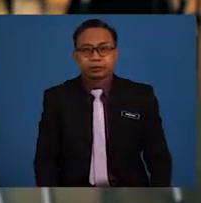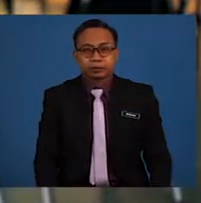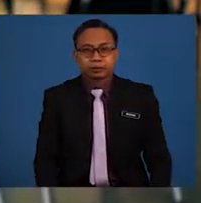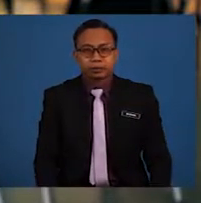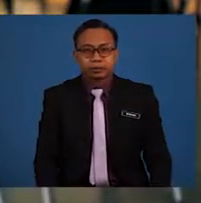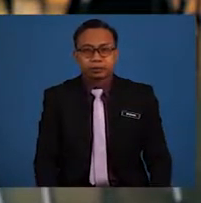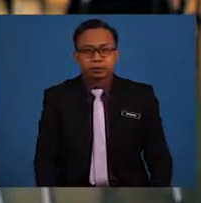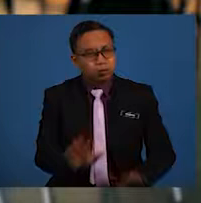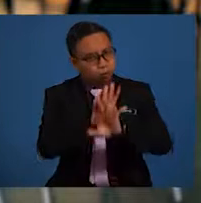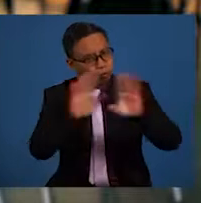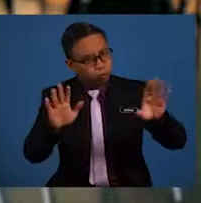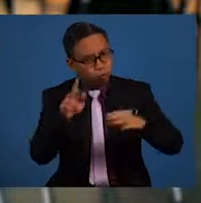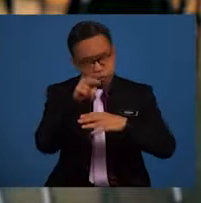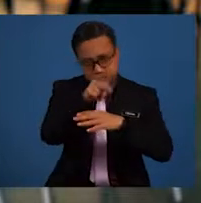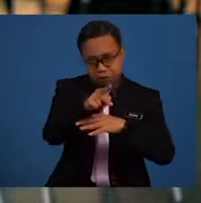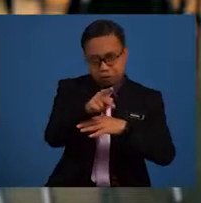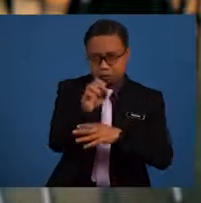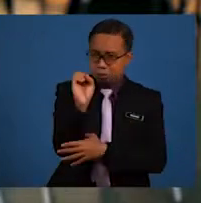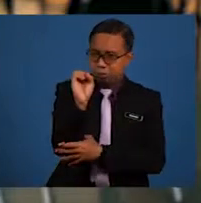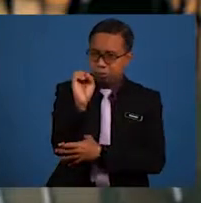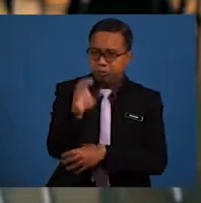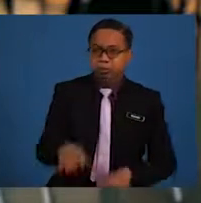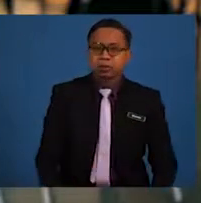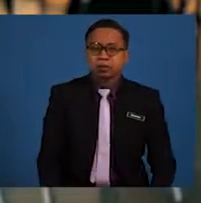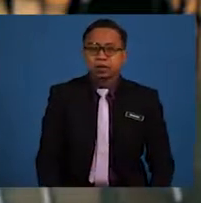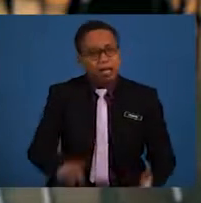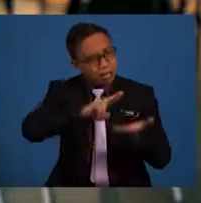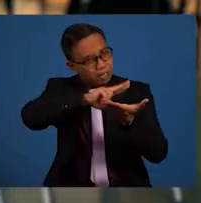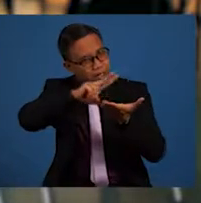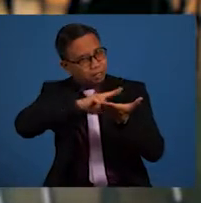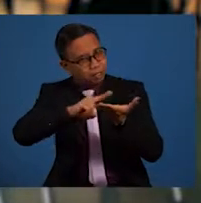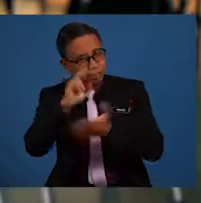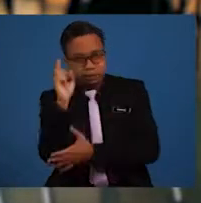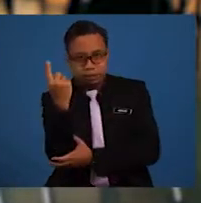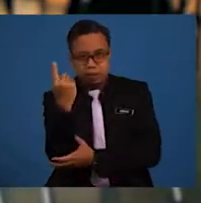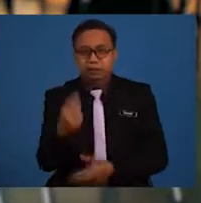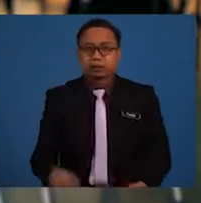There is no punctuation here. Just read it.